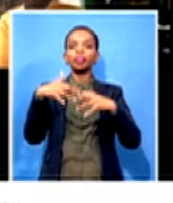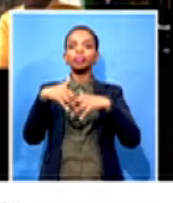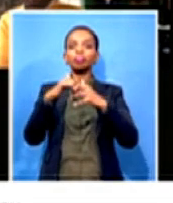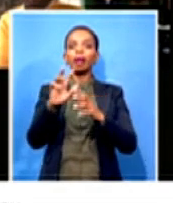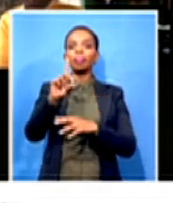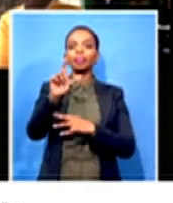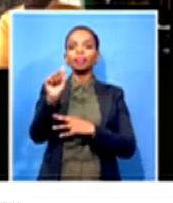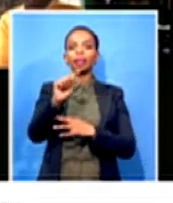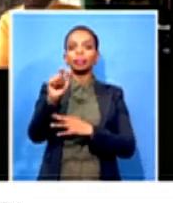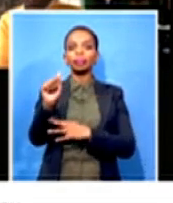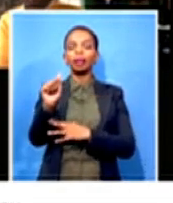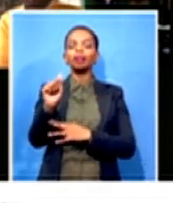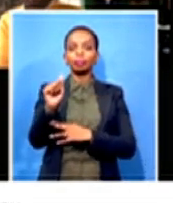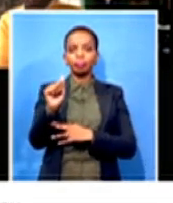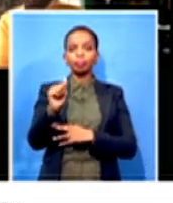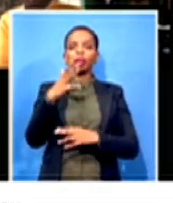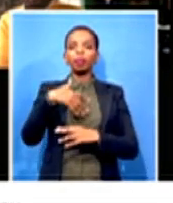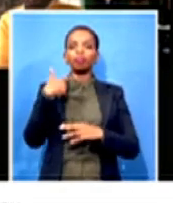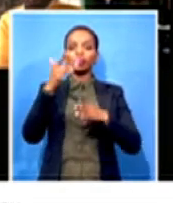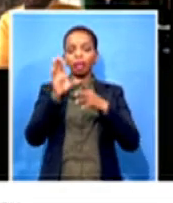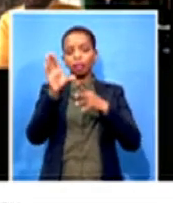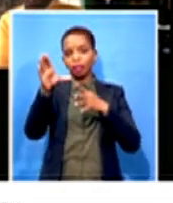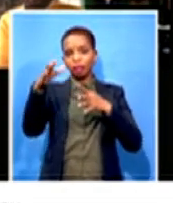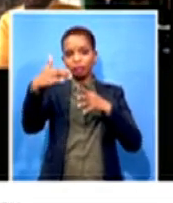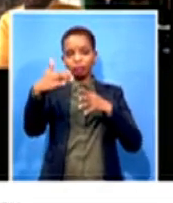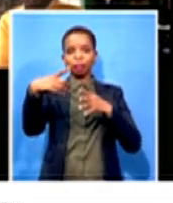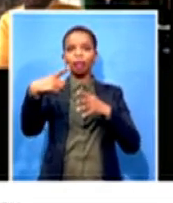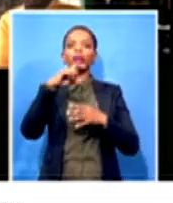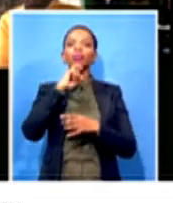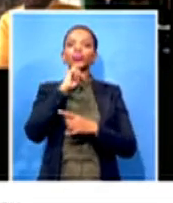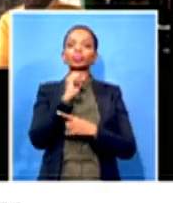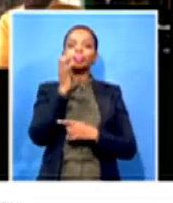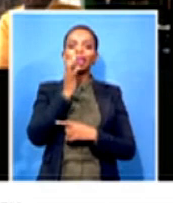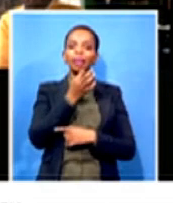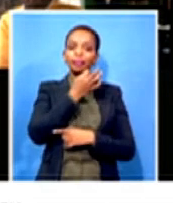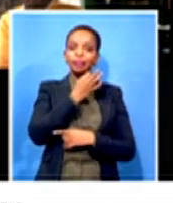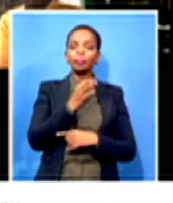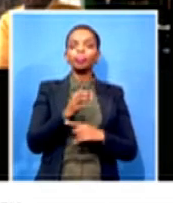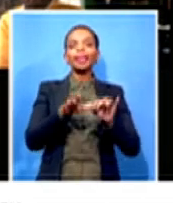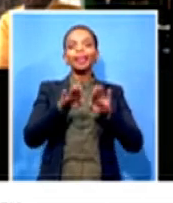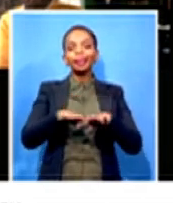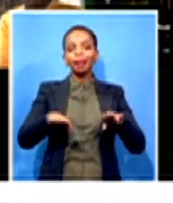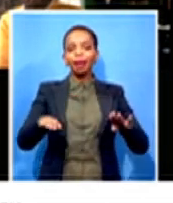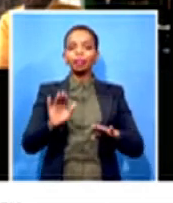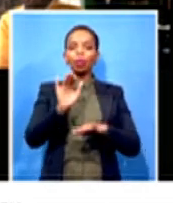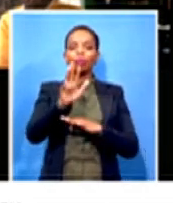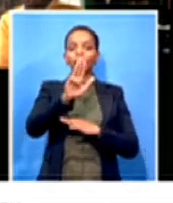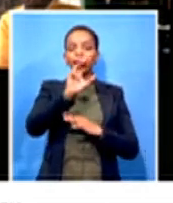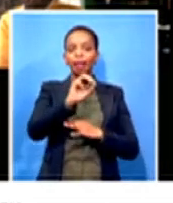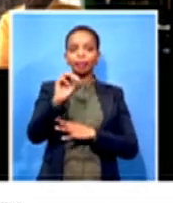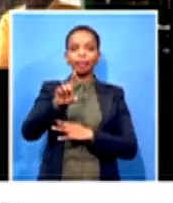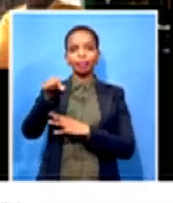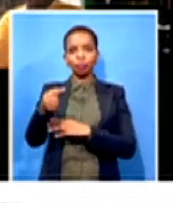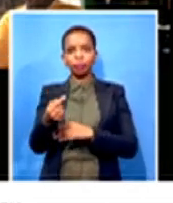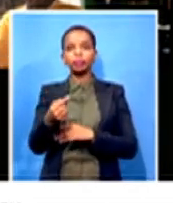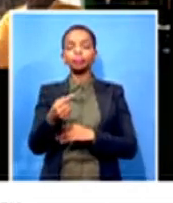there were over 900 children in that study, and only 45 of those children actually tested positive for COVID,